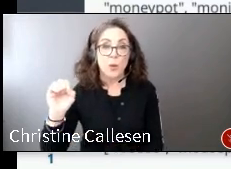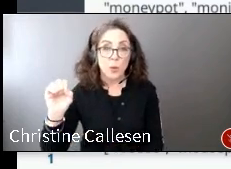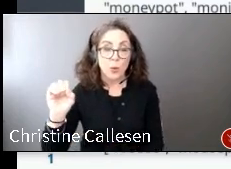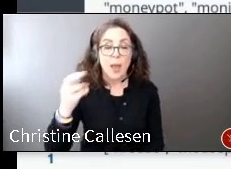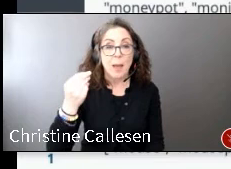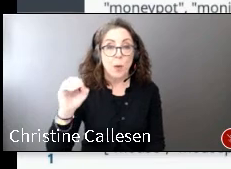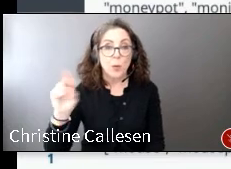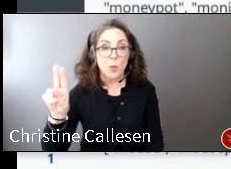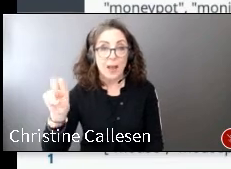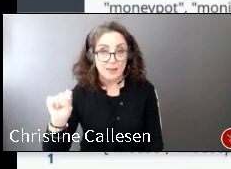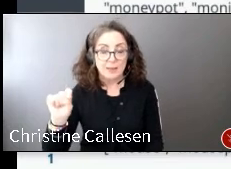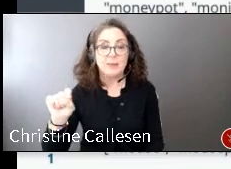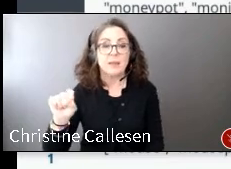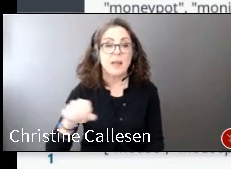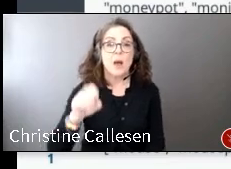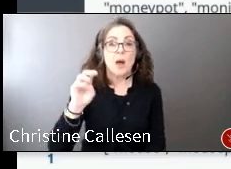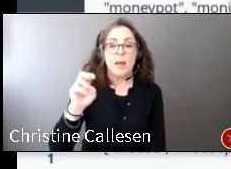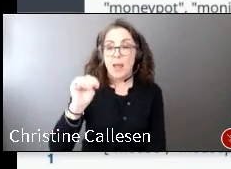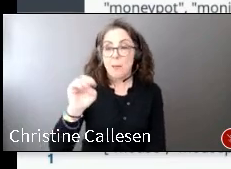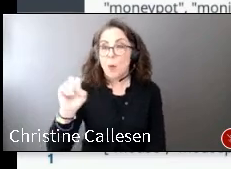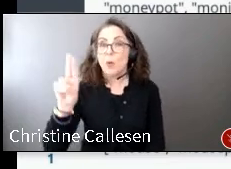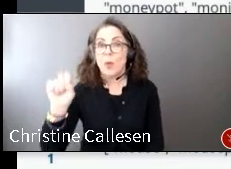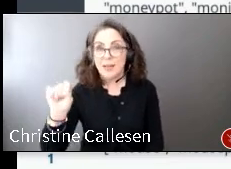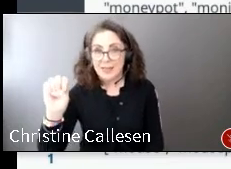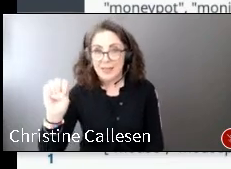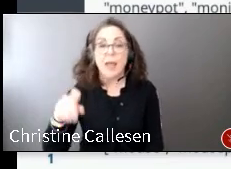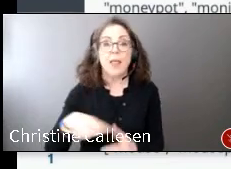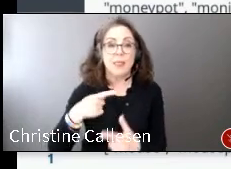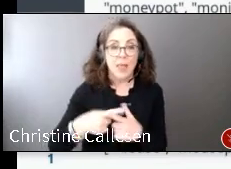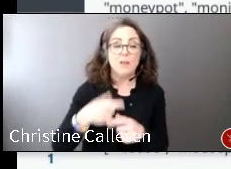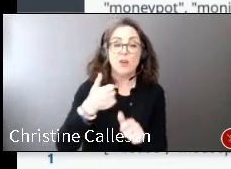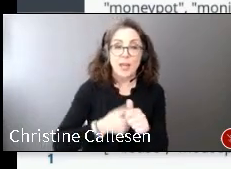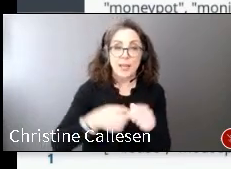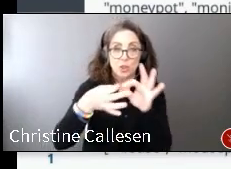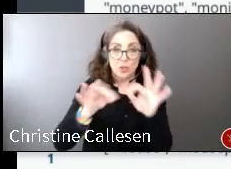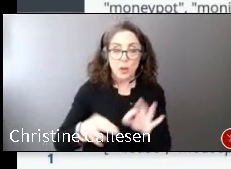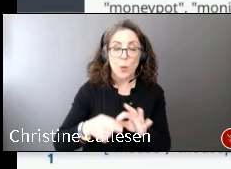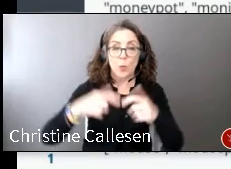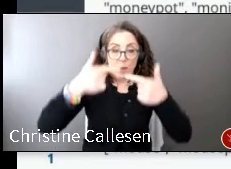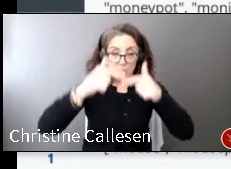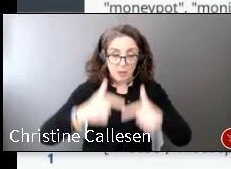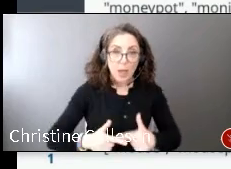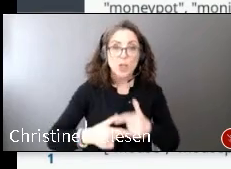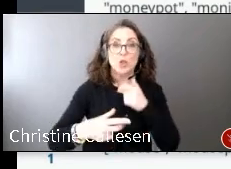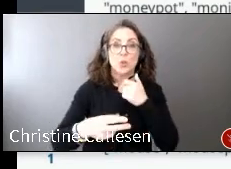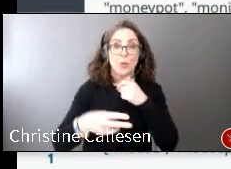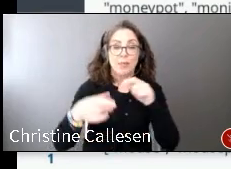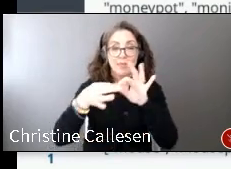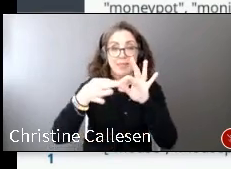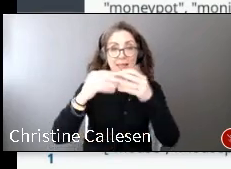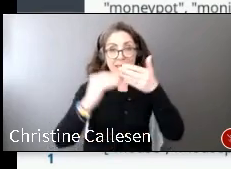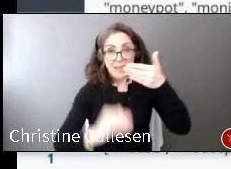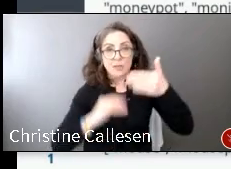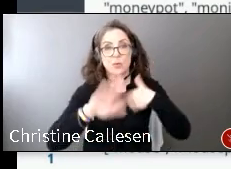MOUS, OUSE. For each string, we loop through the repository list to find out all